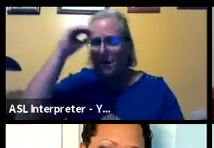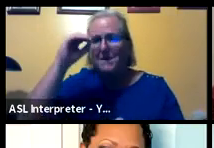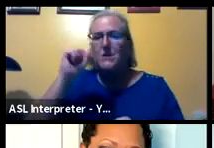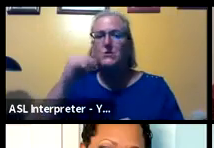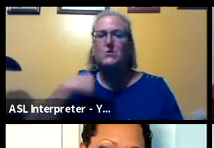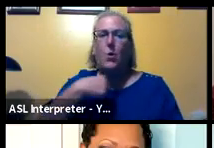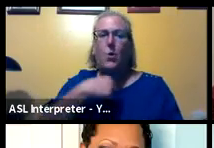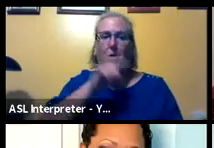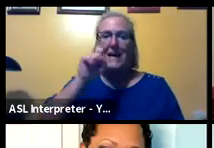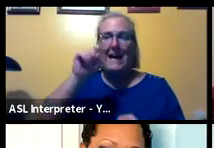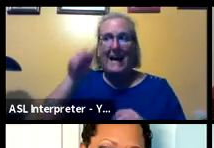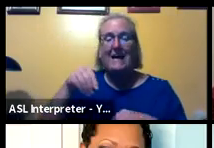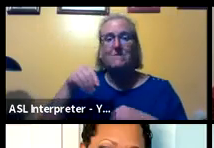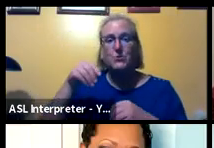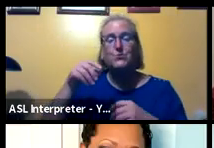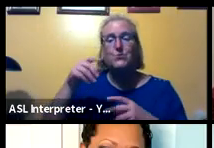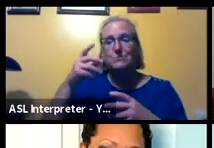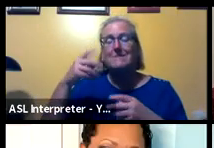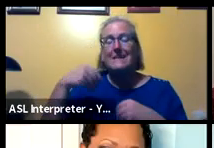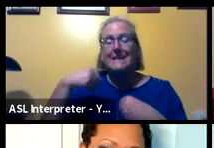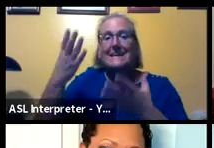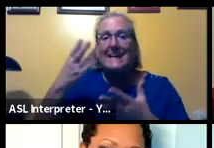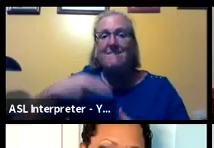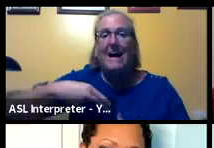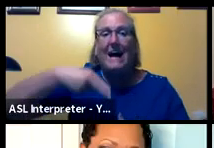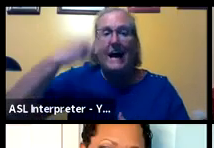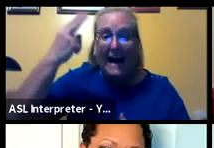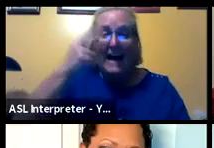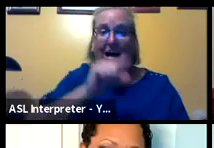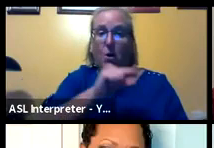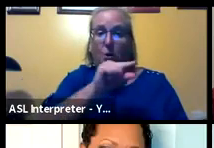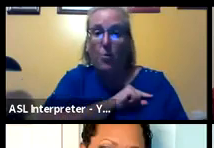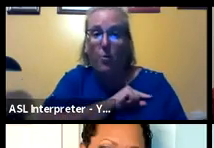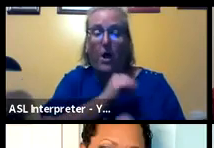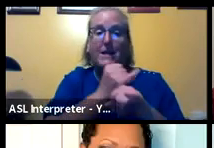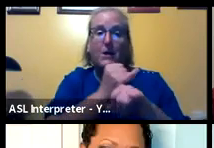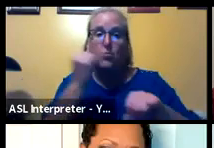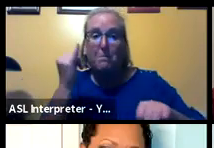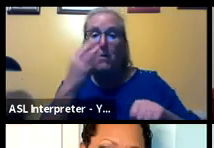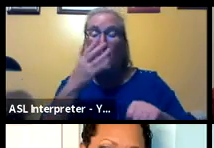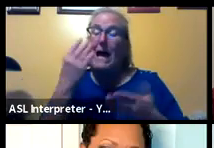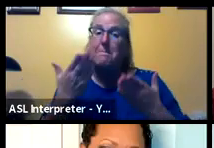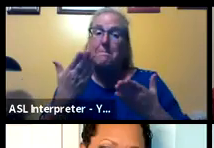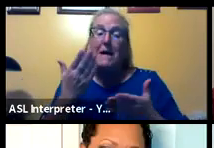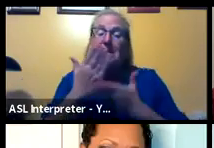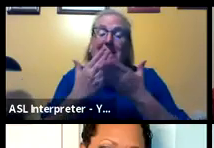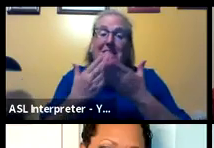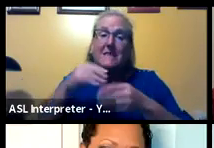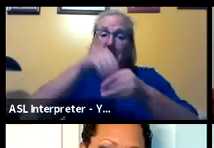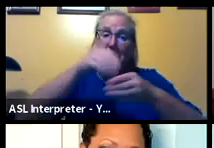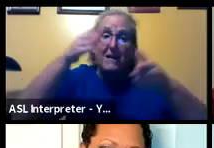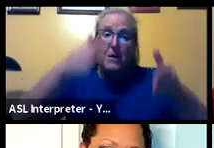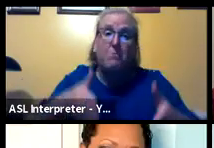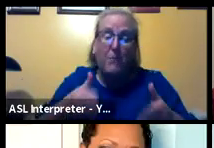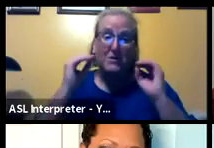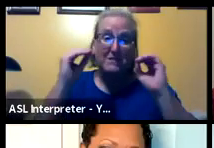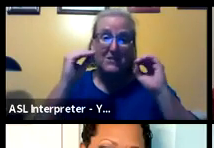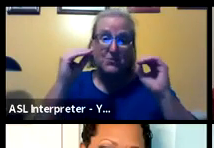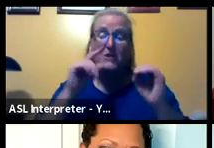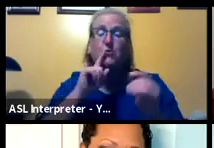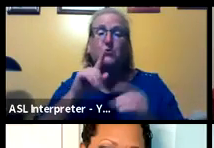high quality, both remote and sometime in the future in-person instruction in order to meet the needs of those individual